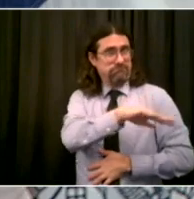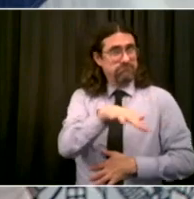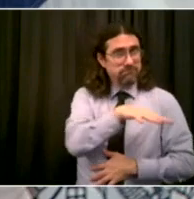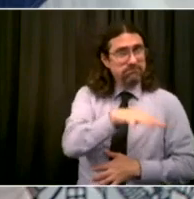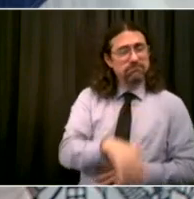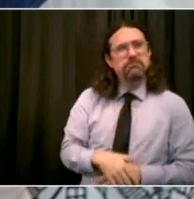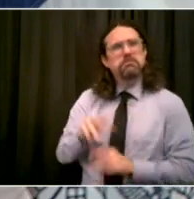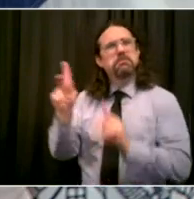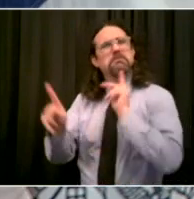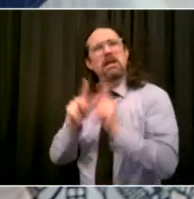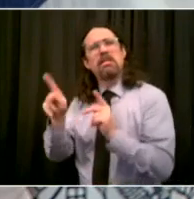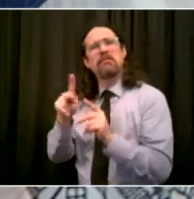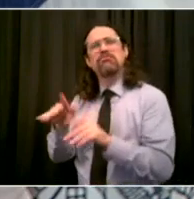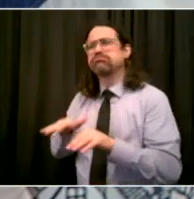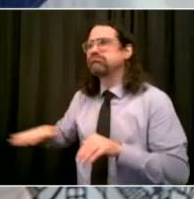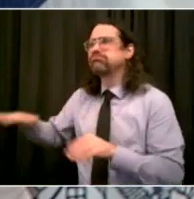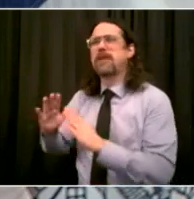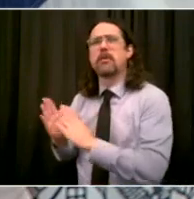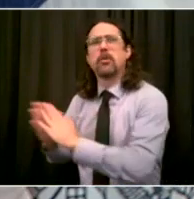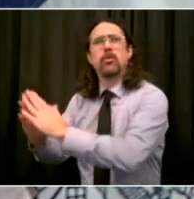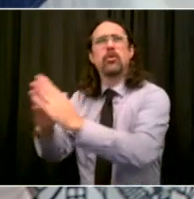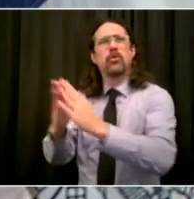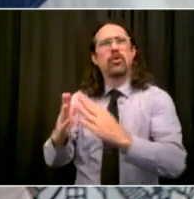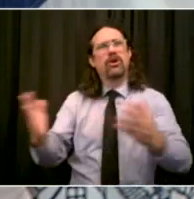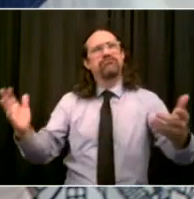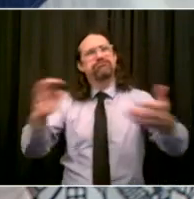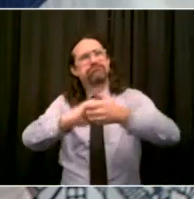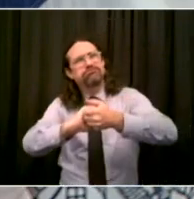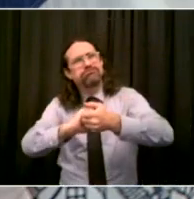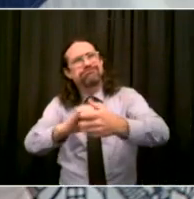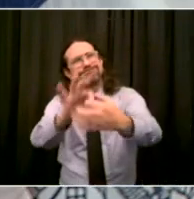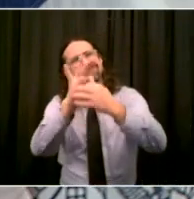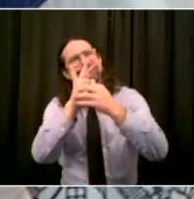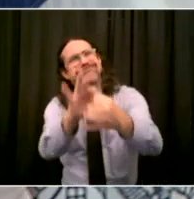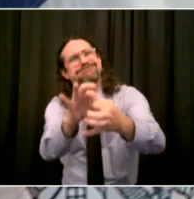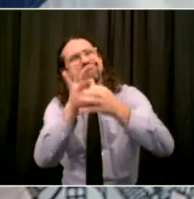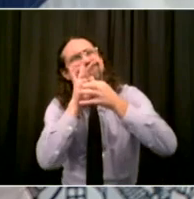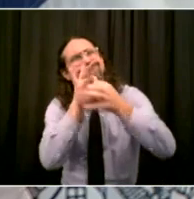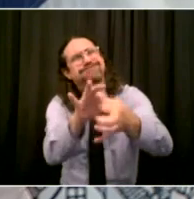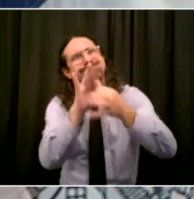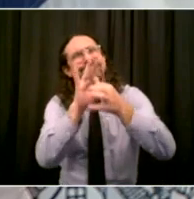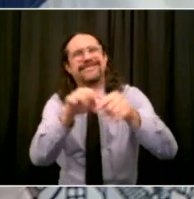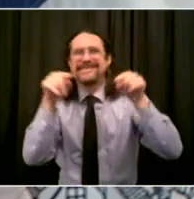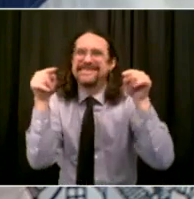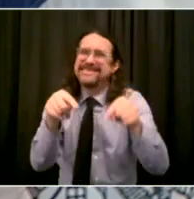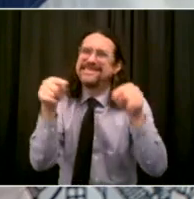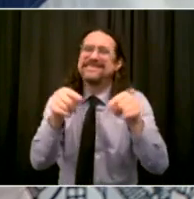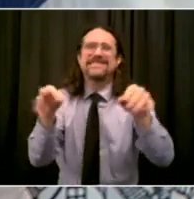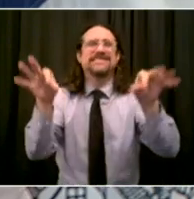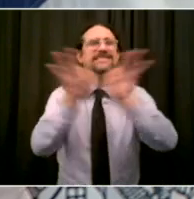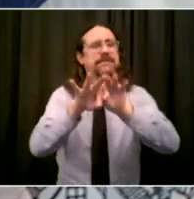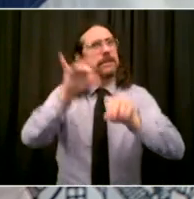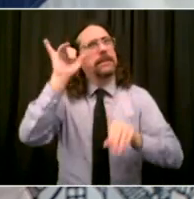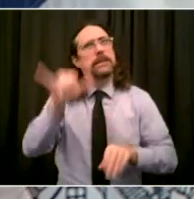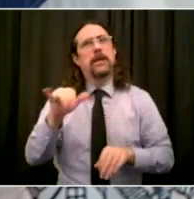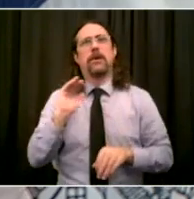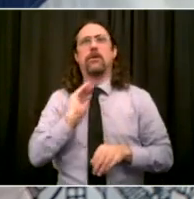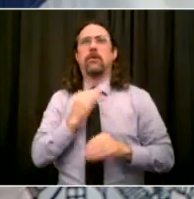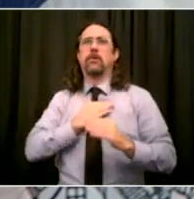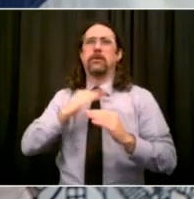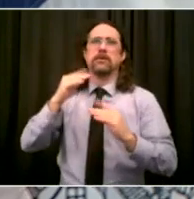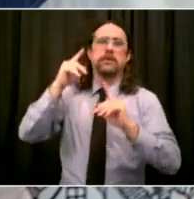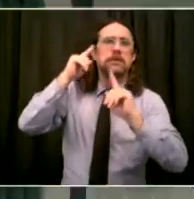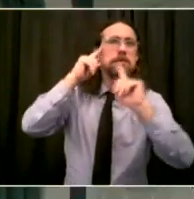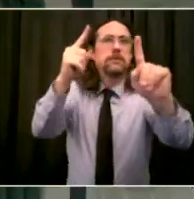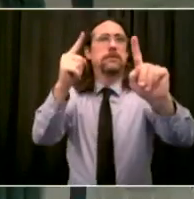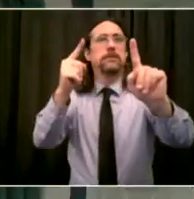NYPD, and obviously in police forces all over the country. And I want to thank Commissioner Shea. It's been a very, very